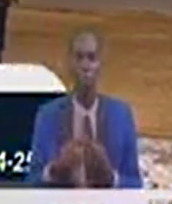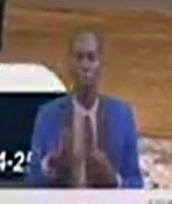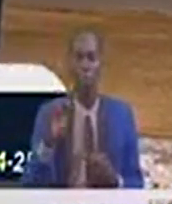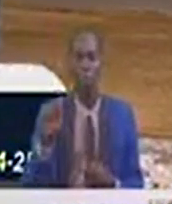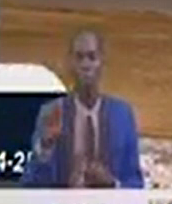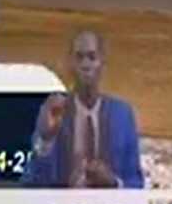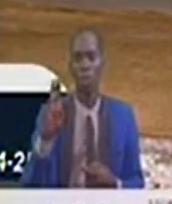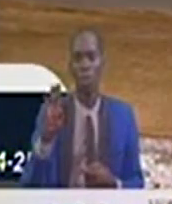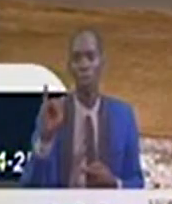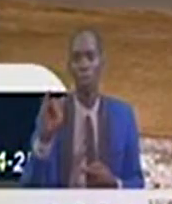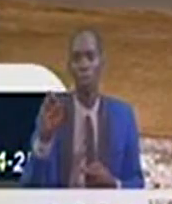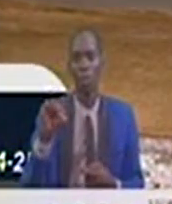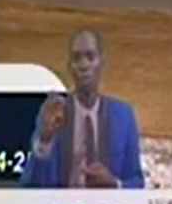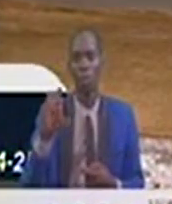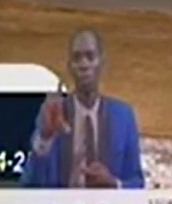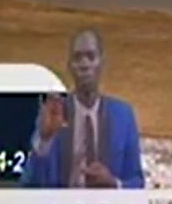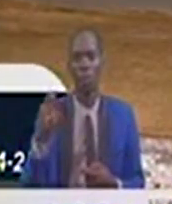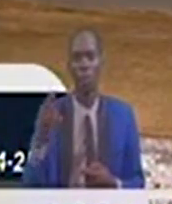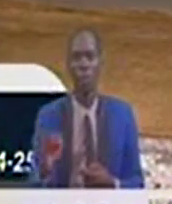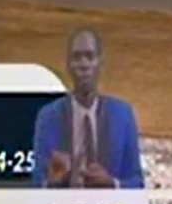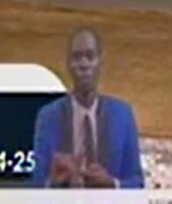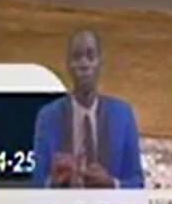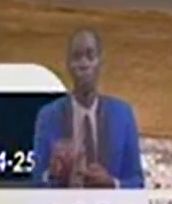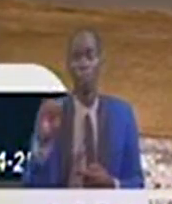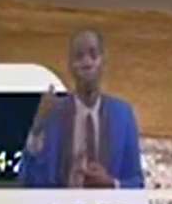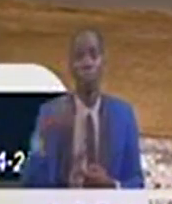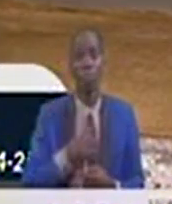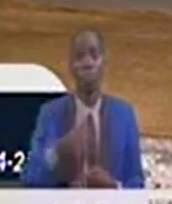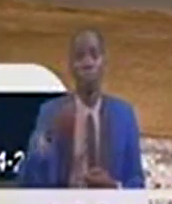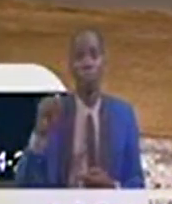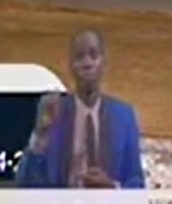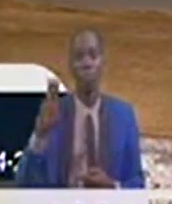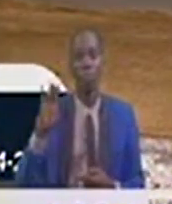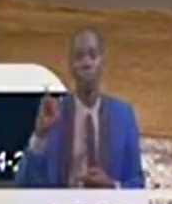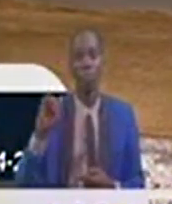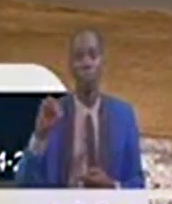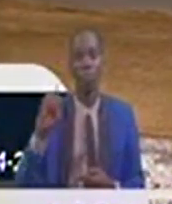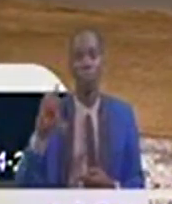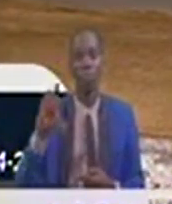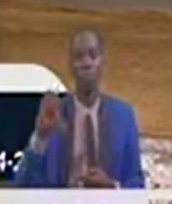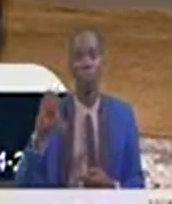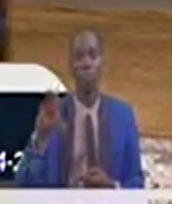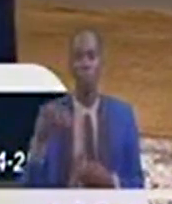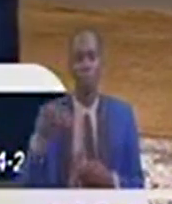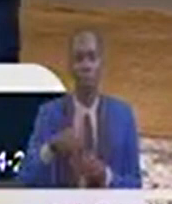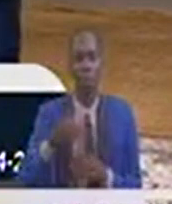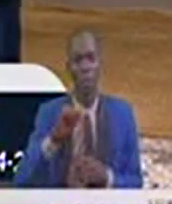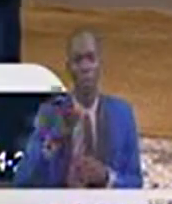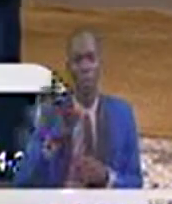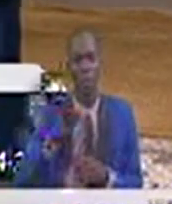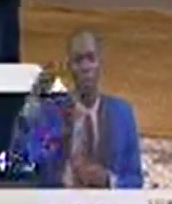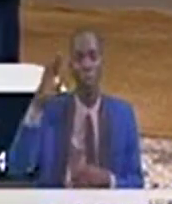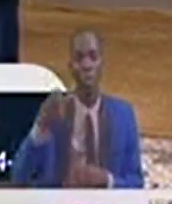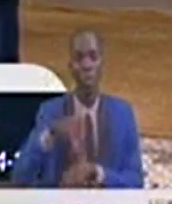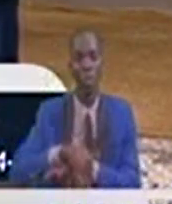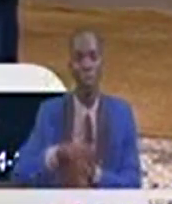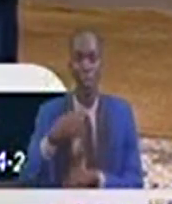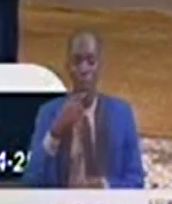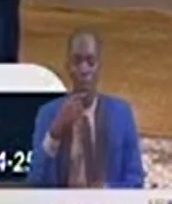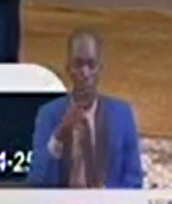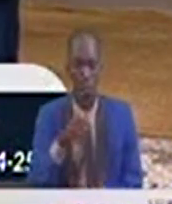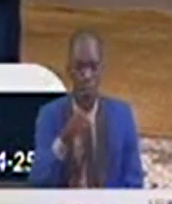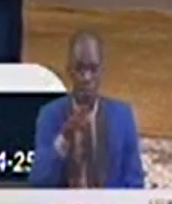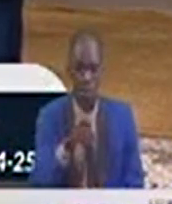a dream by night and said to him, behold, thou art